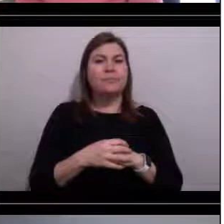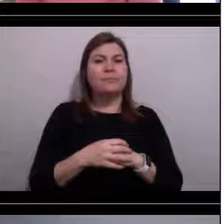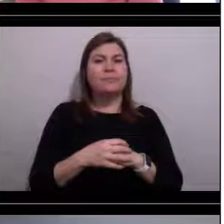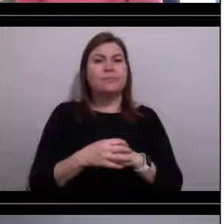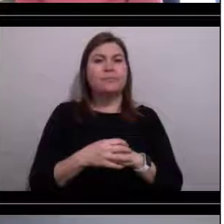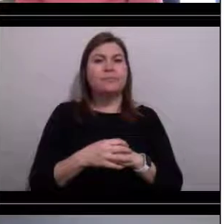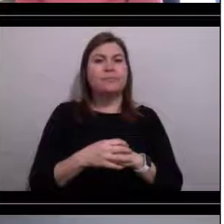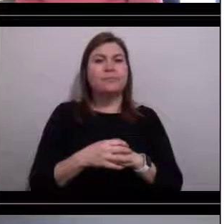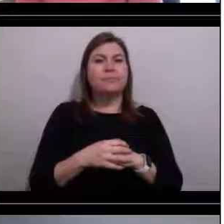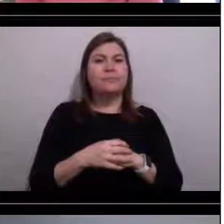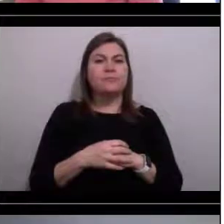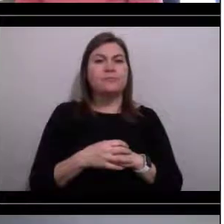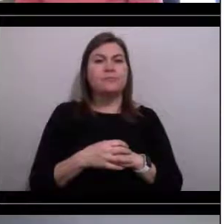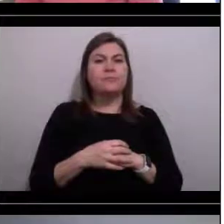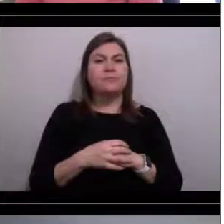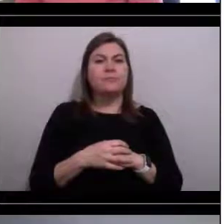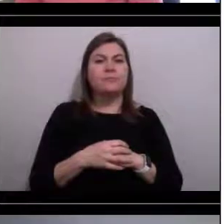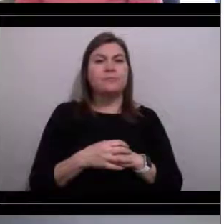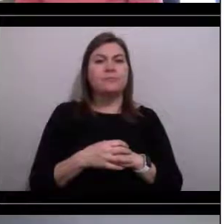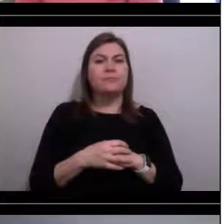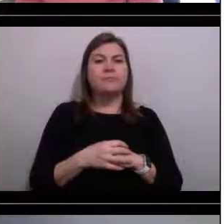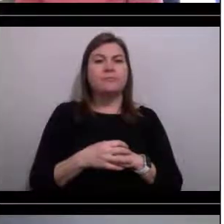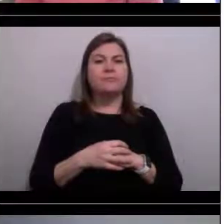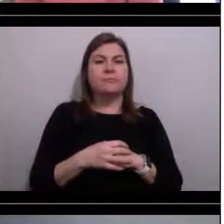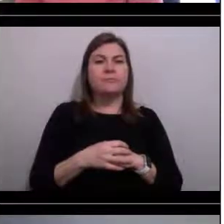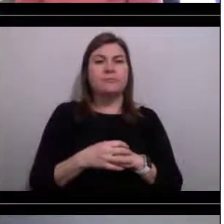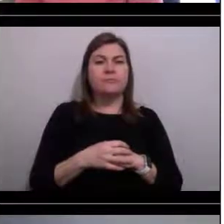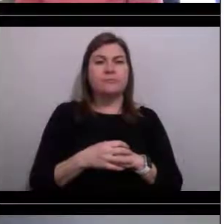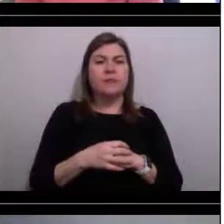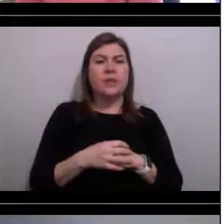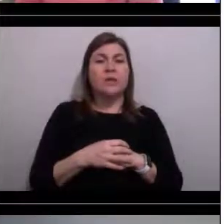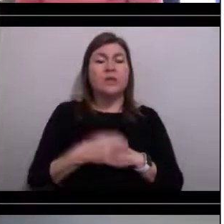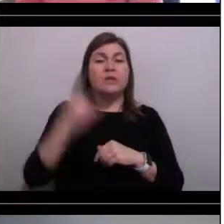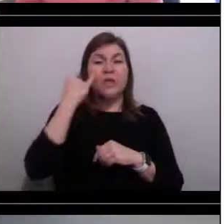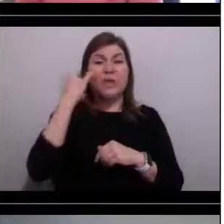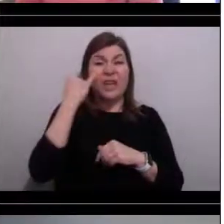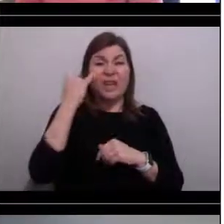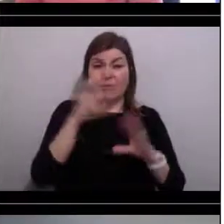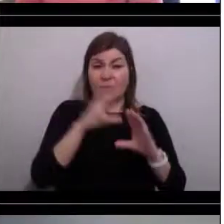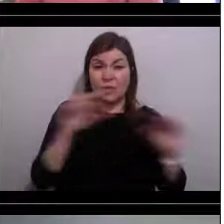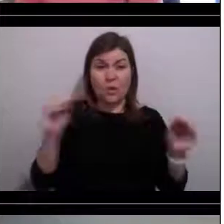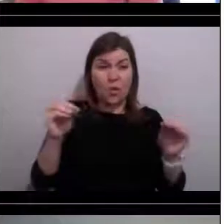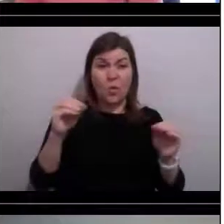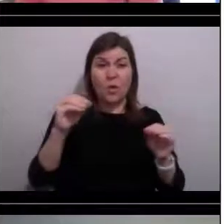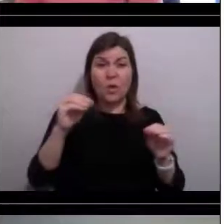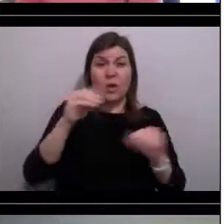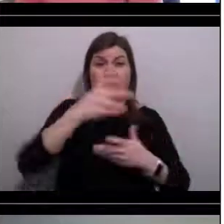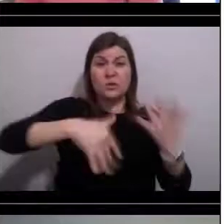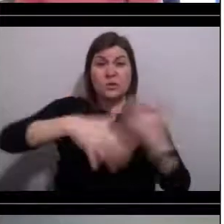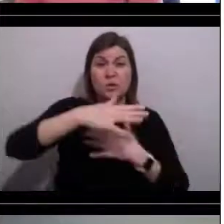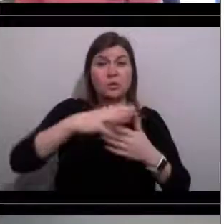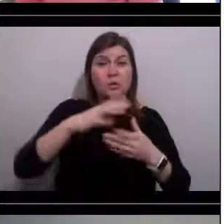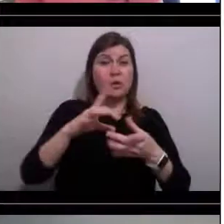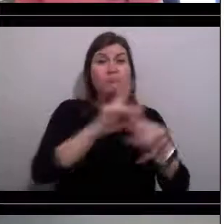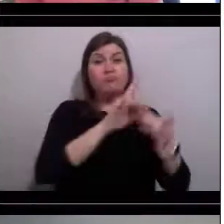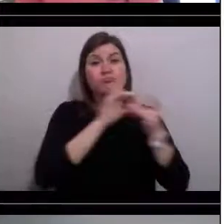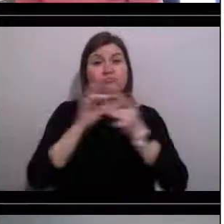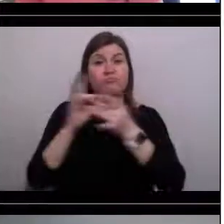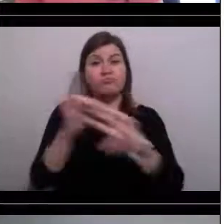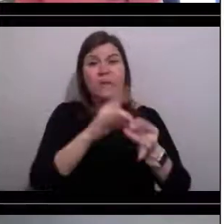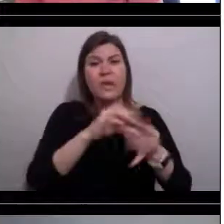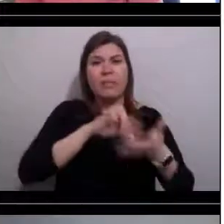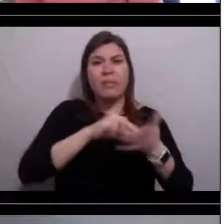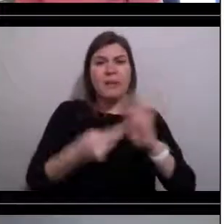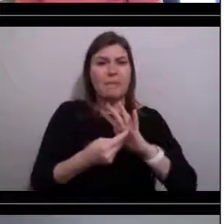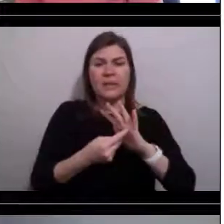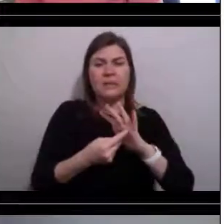social unity. And there's higher social costs when you don't have social unity. They knit the communities together, especially in rural